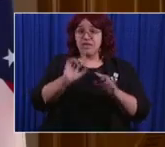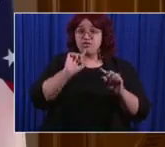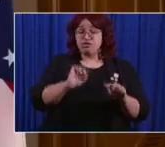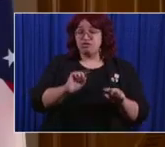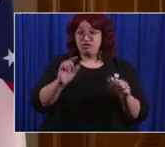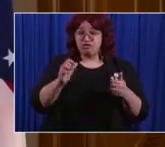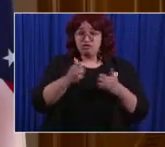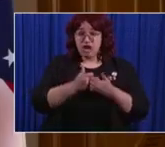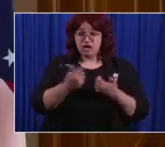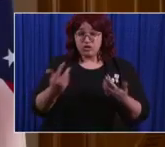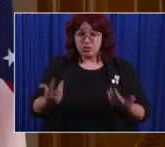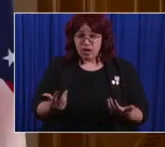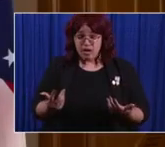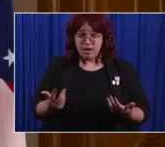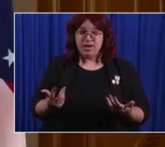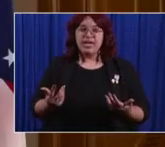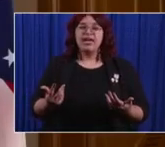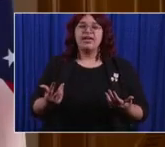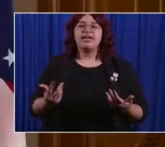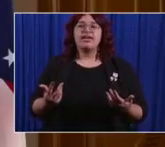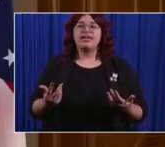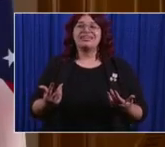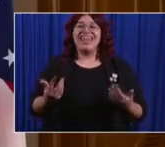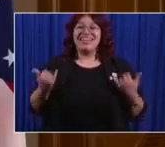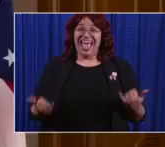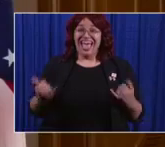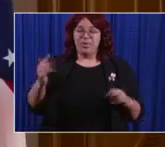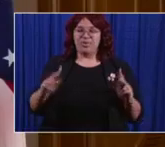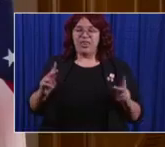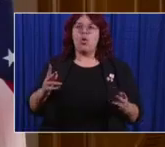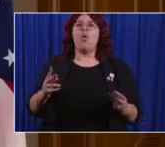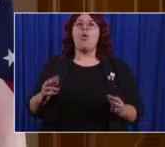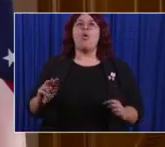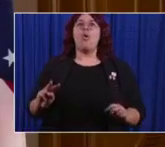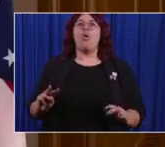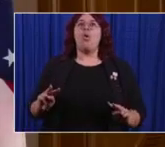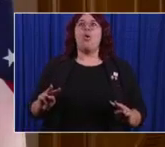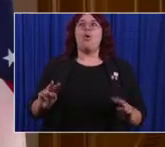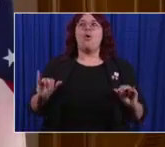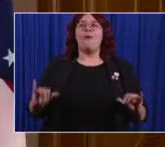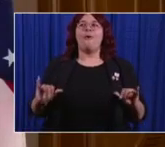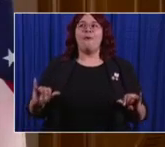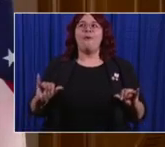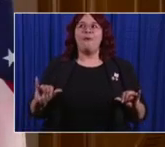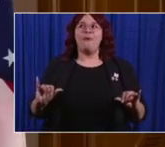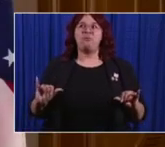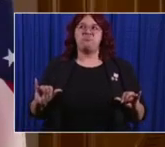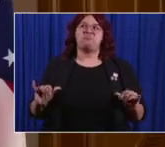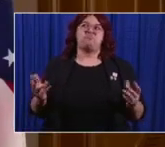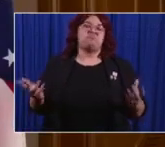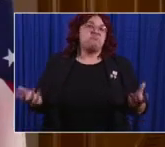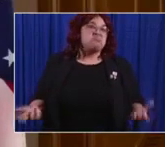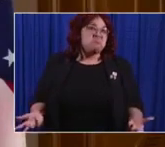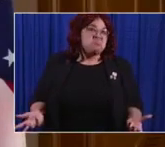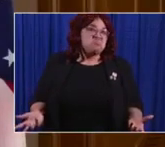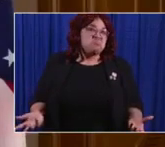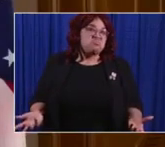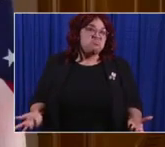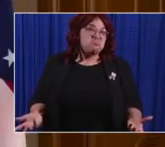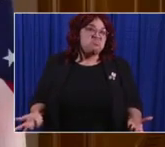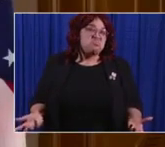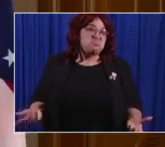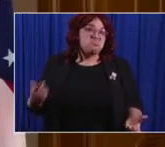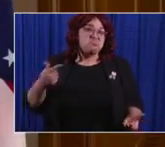I think some people are interpreting it, hey, there's no medical reason, no health reason for me to